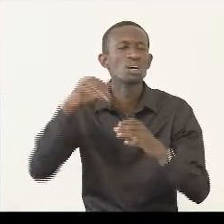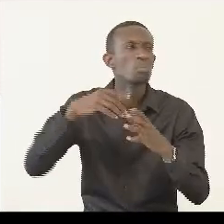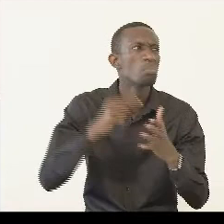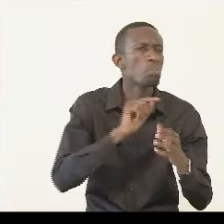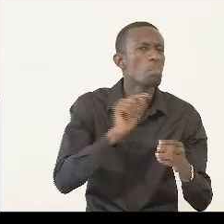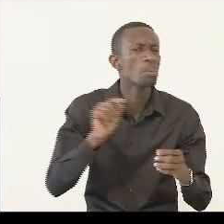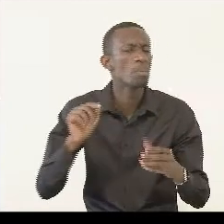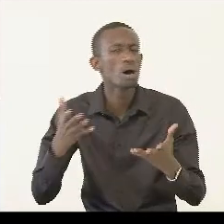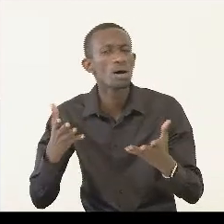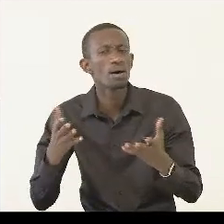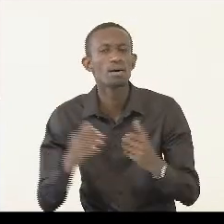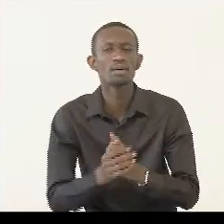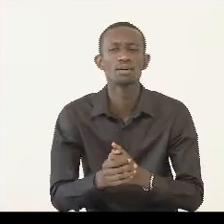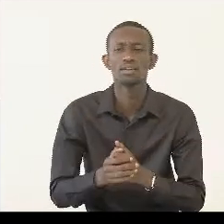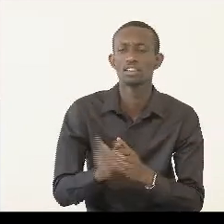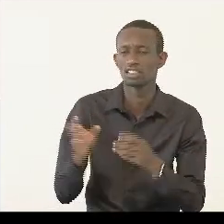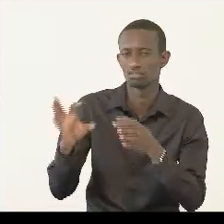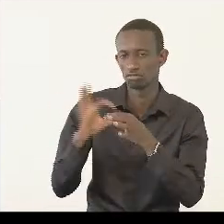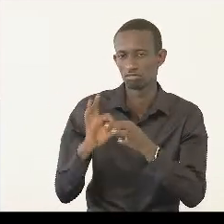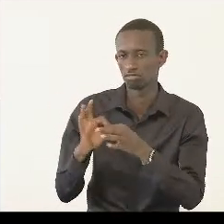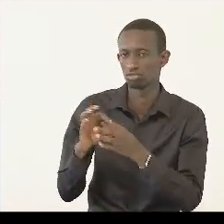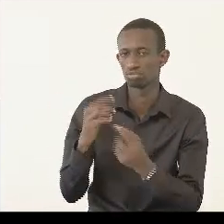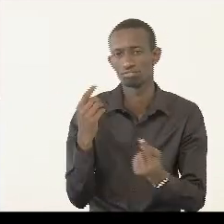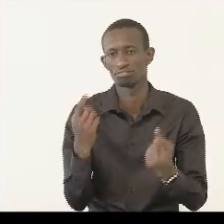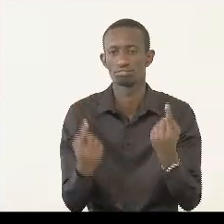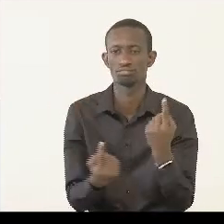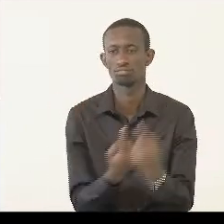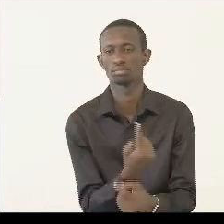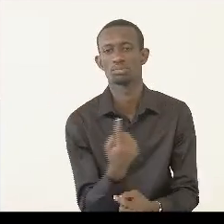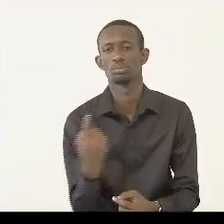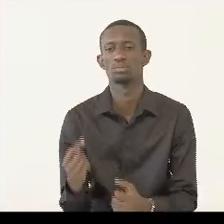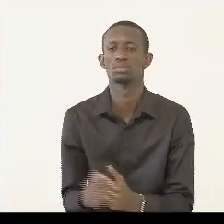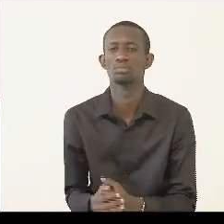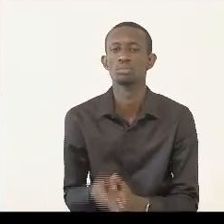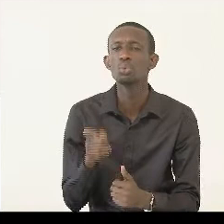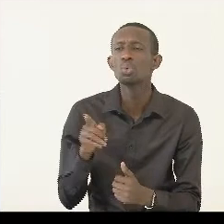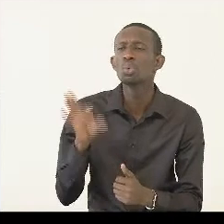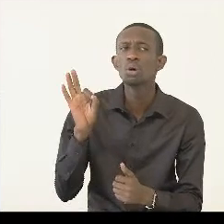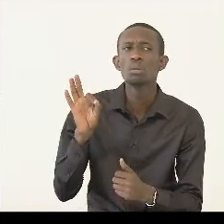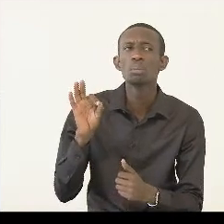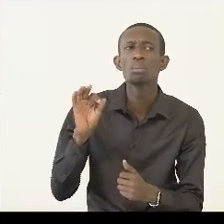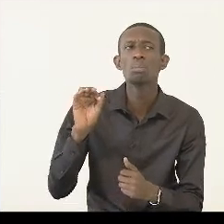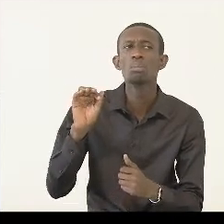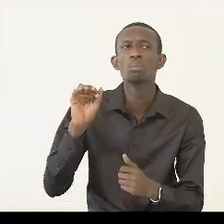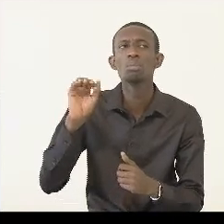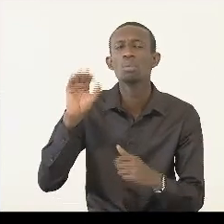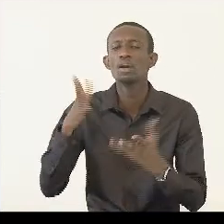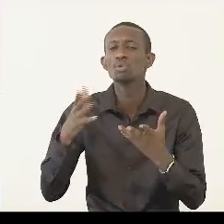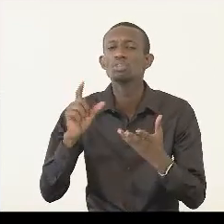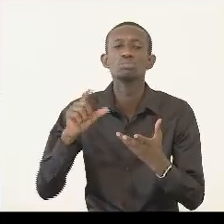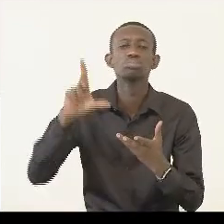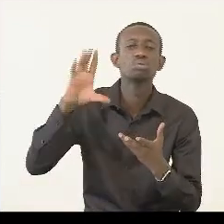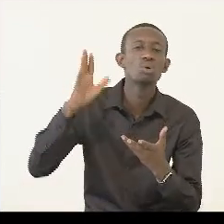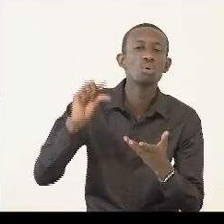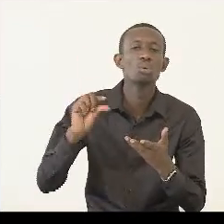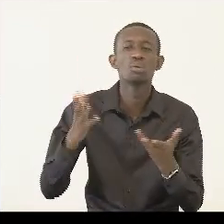Remember, every time I did this, so you need to look at my hands and then start thinking, which one is smaller, which one is bigger? So if I was to count